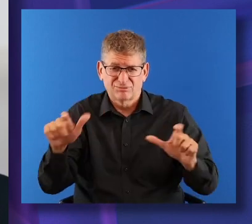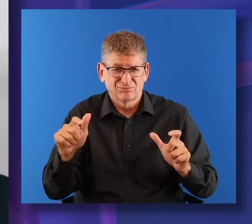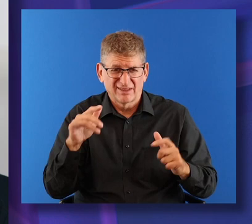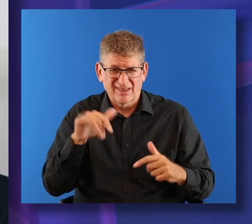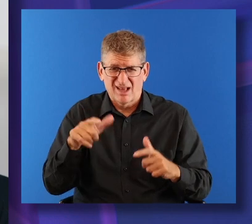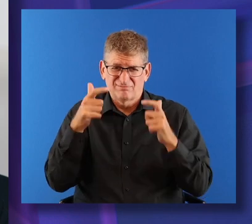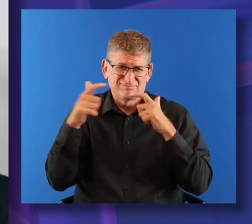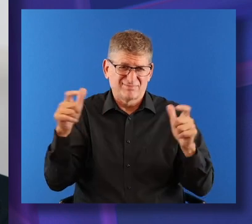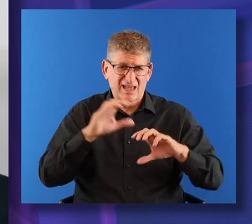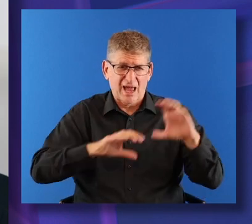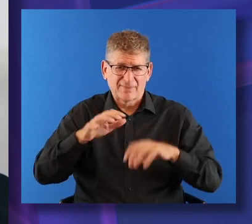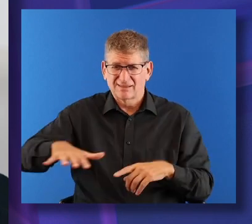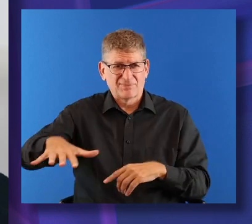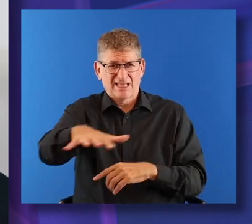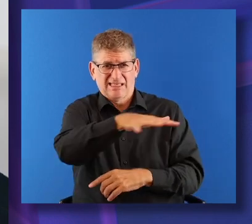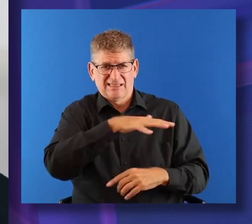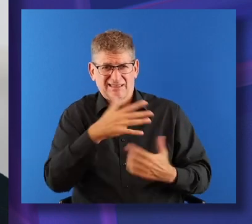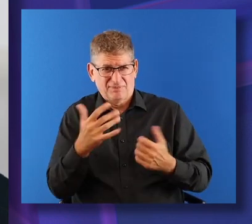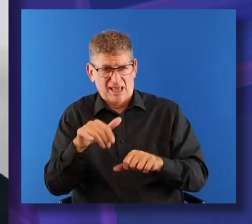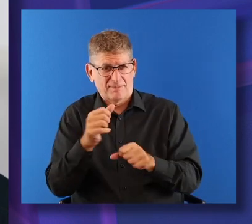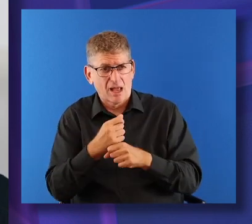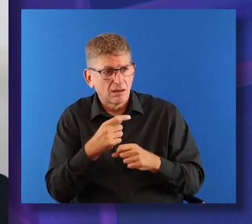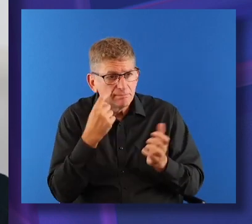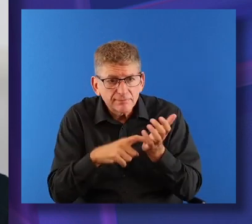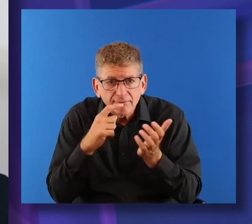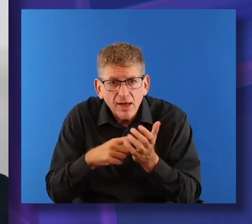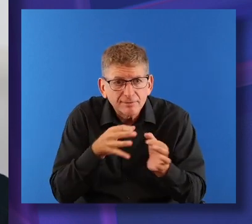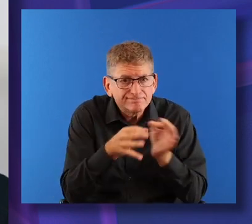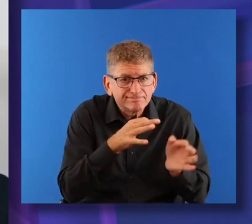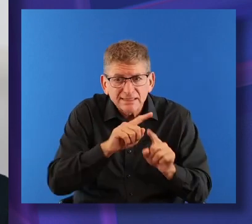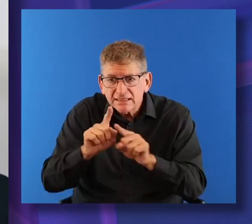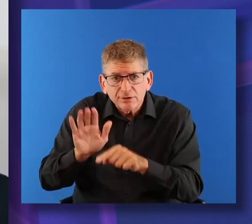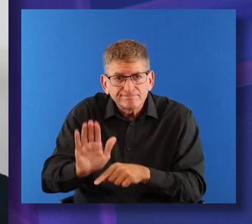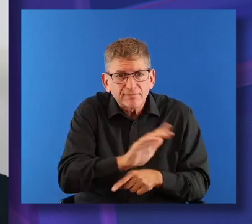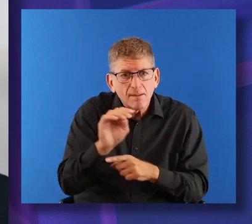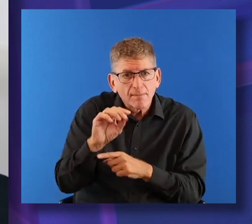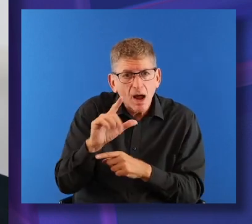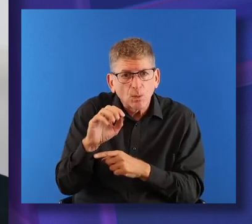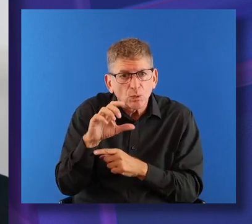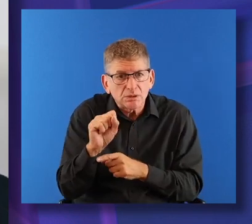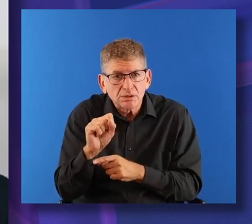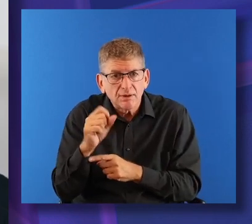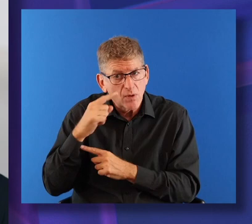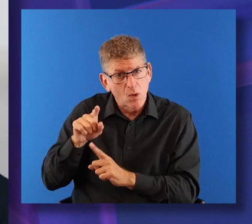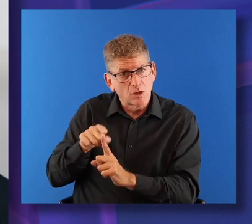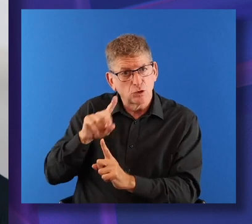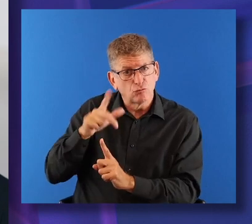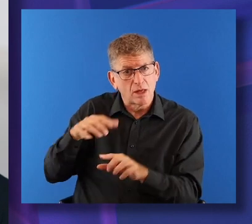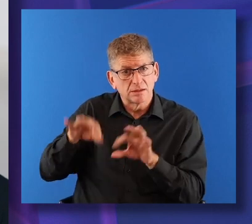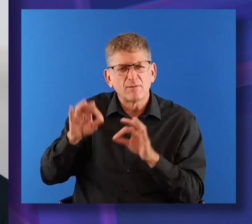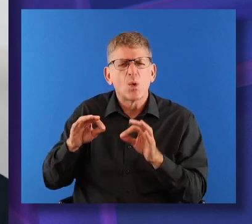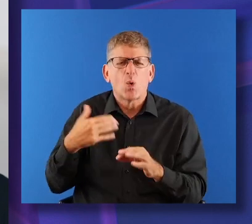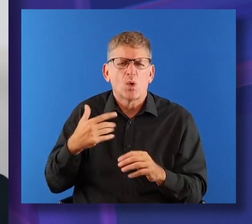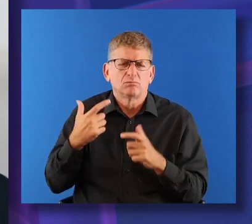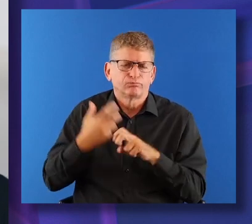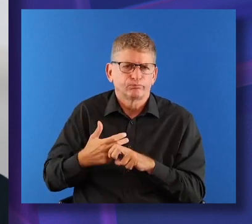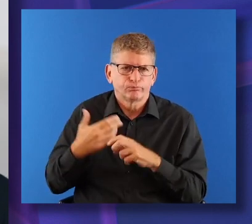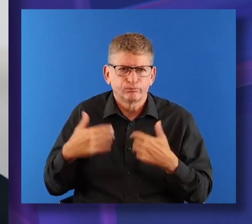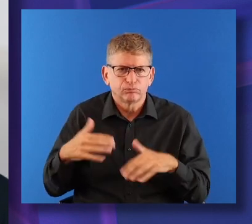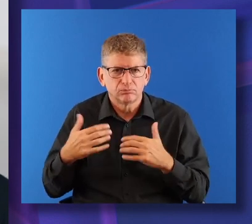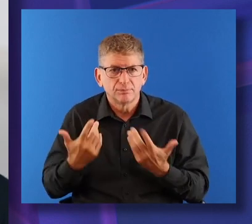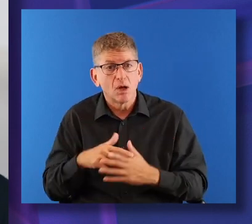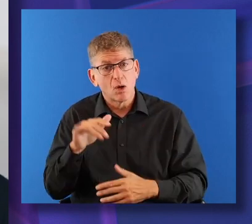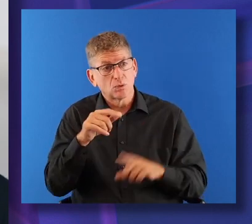that makes the identification of molecules for drug discovery an extremely difficult task. In fact, the